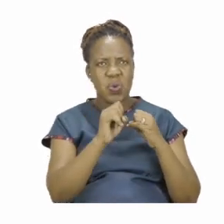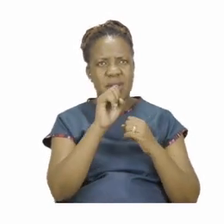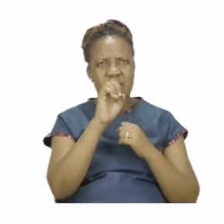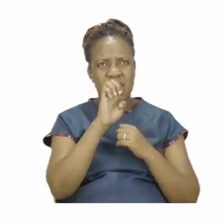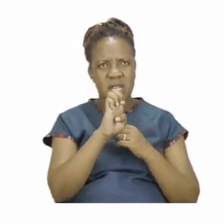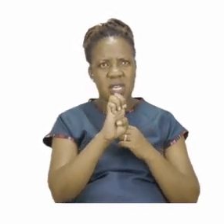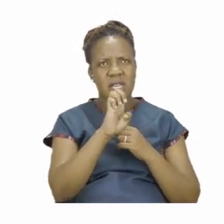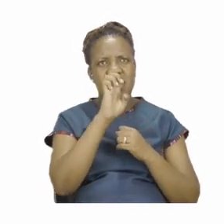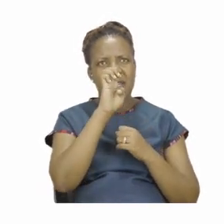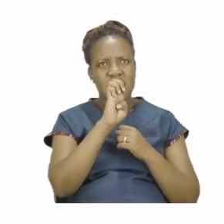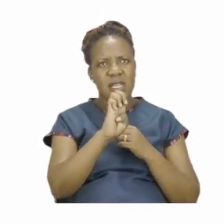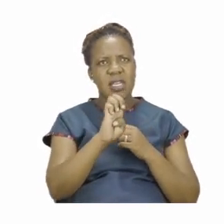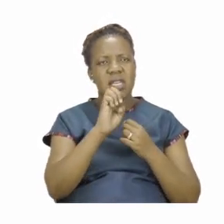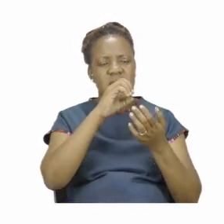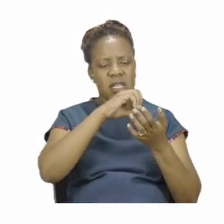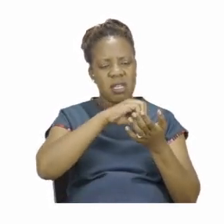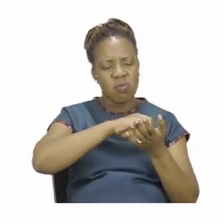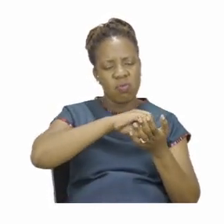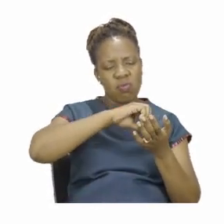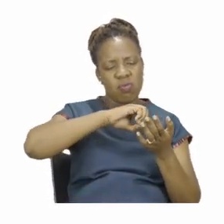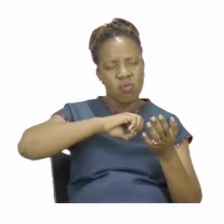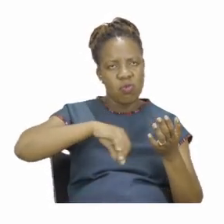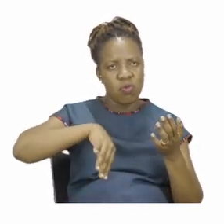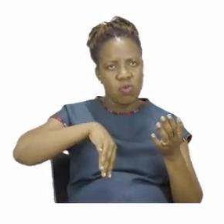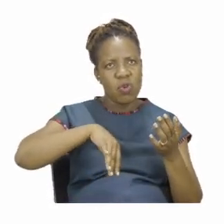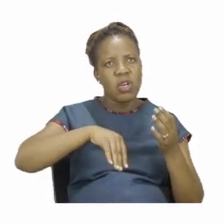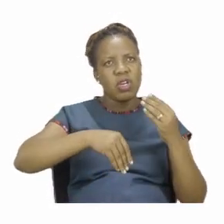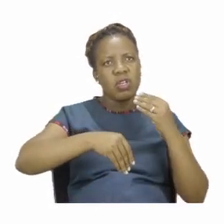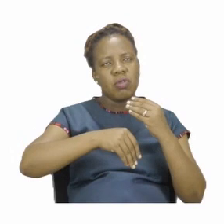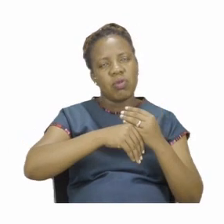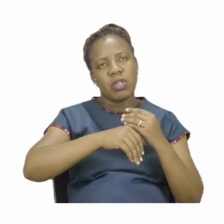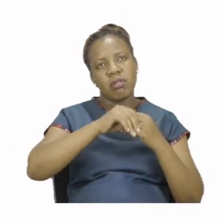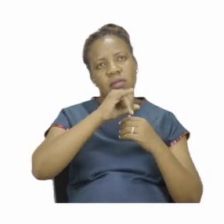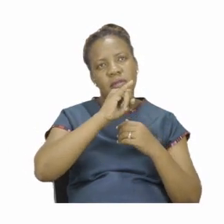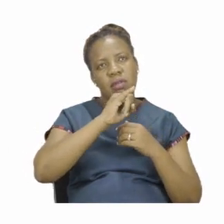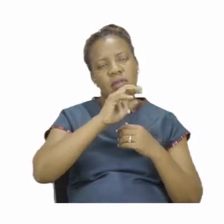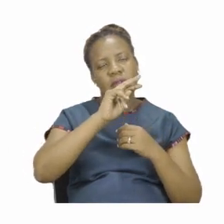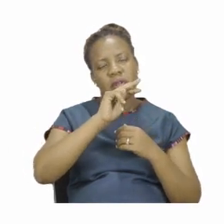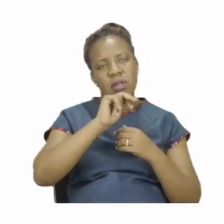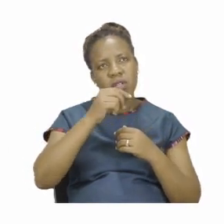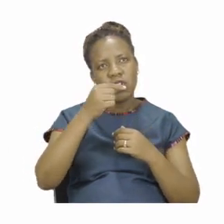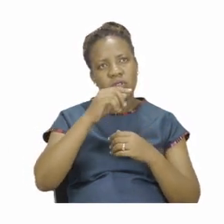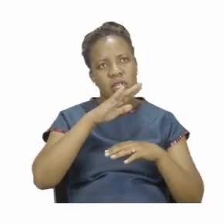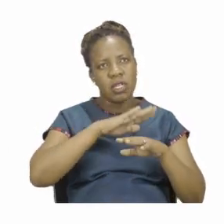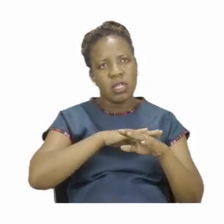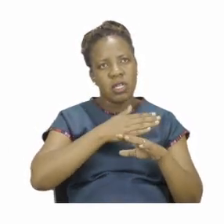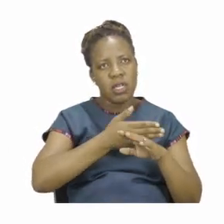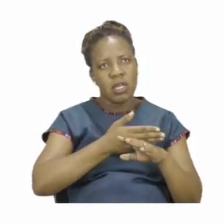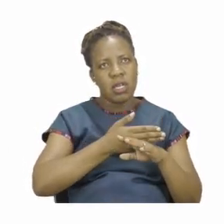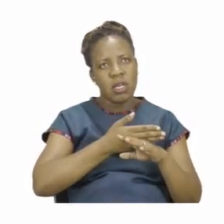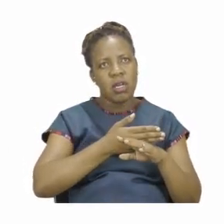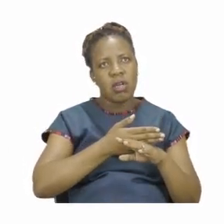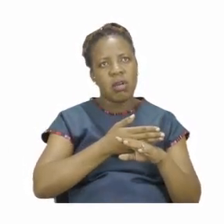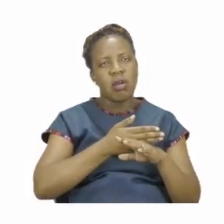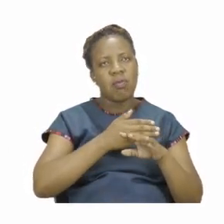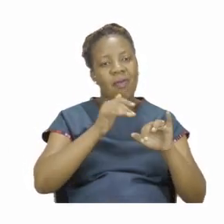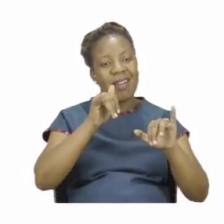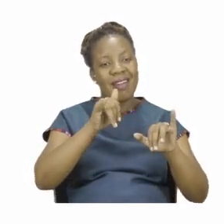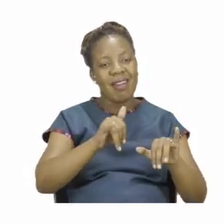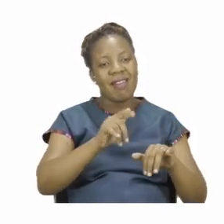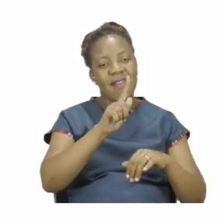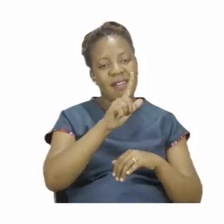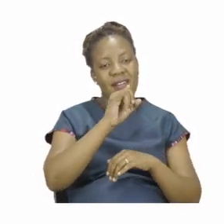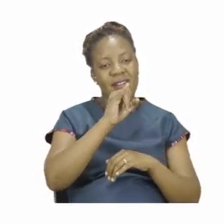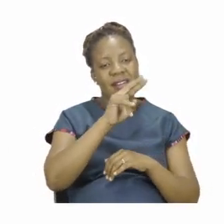caring. Remove the E and add ing. Then, rule number 3. If the